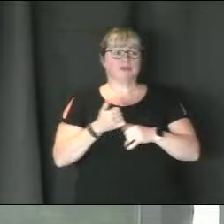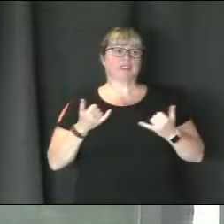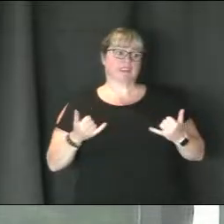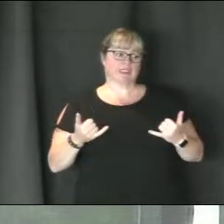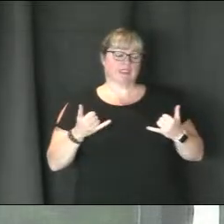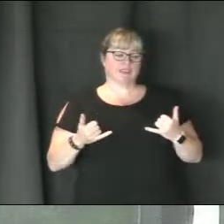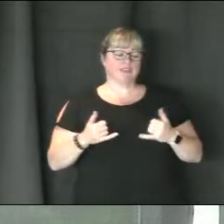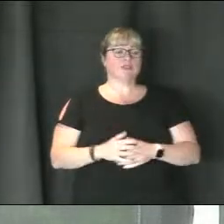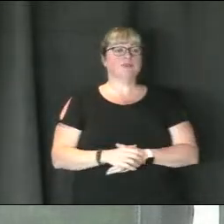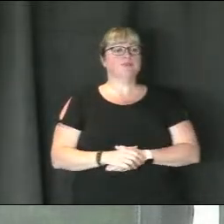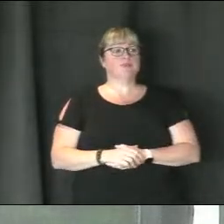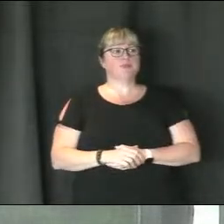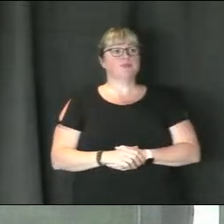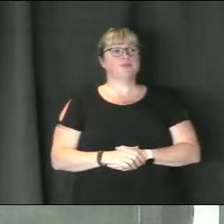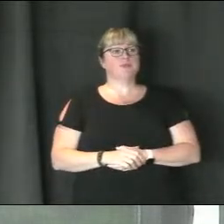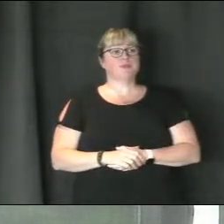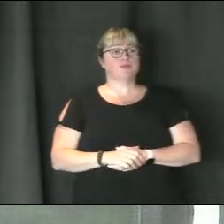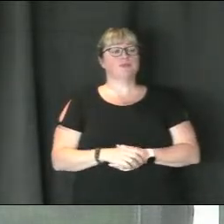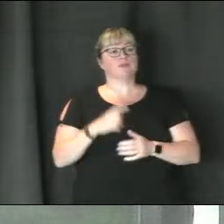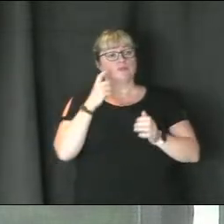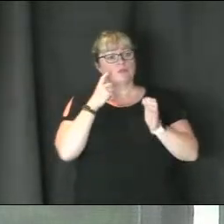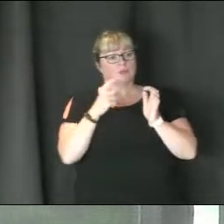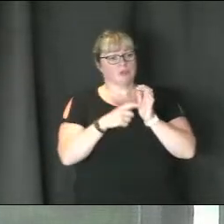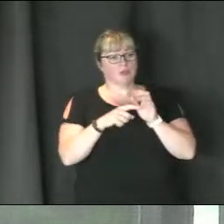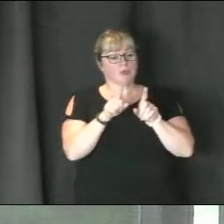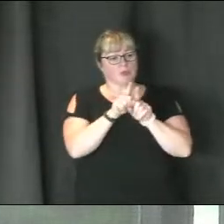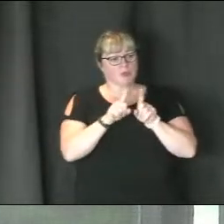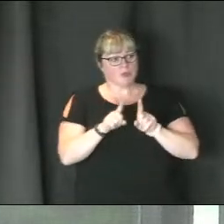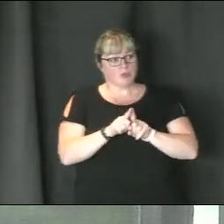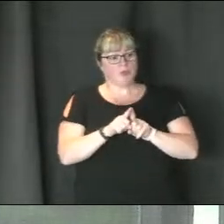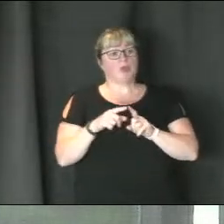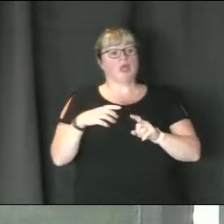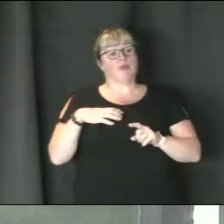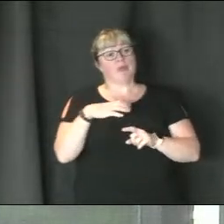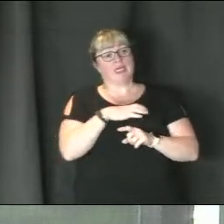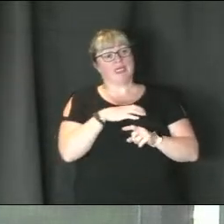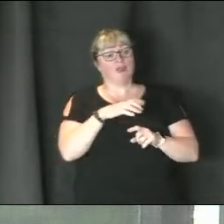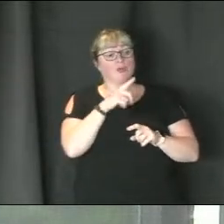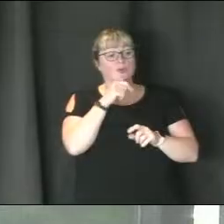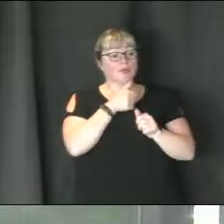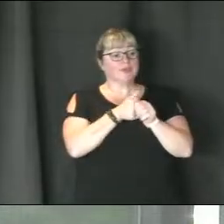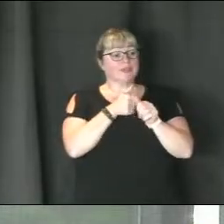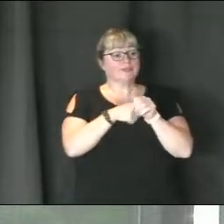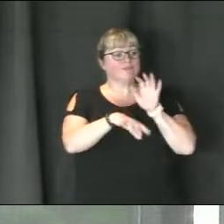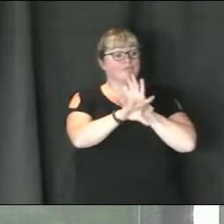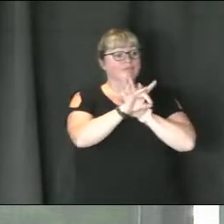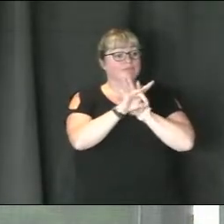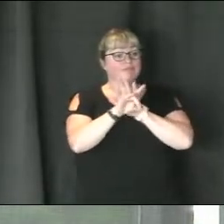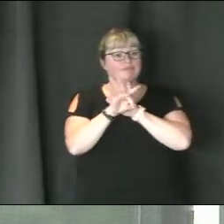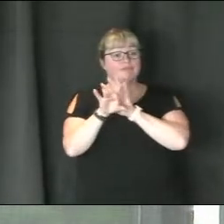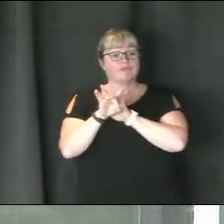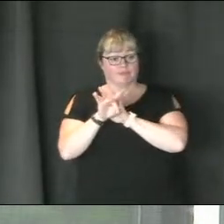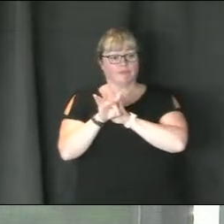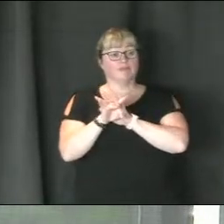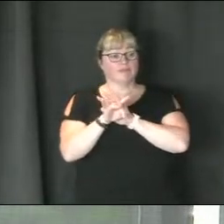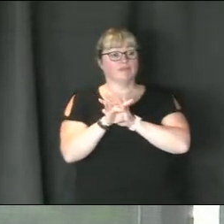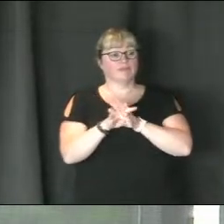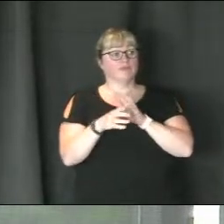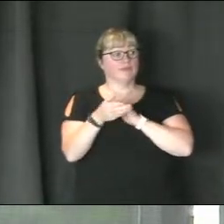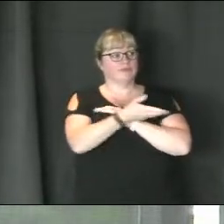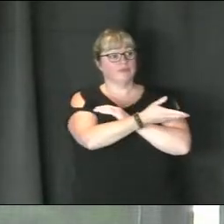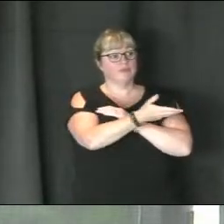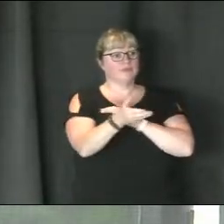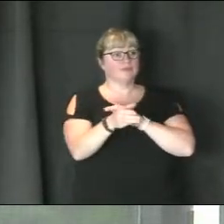together. Now, I'd also like to recognize members of the selection committee who helped to